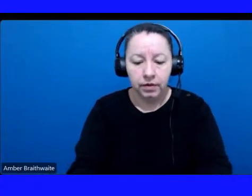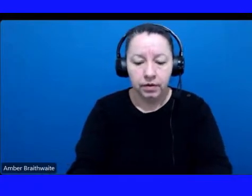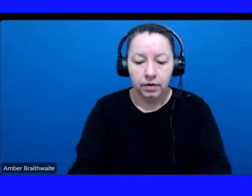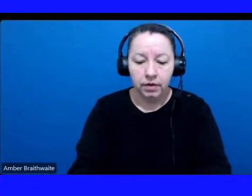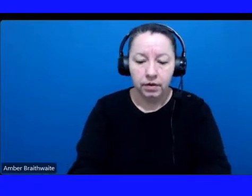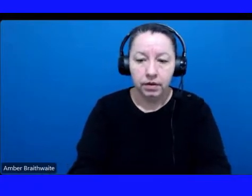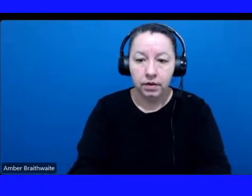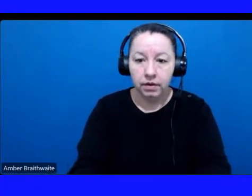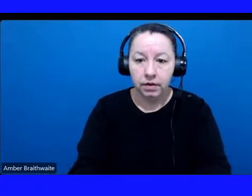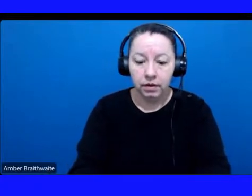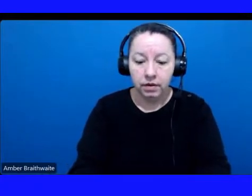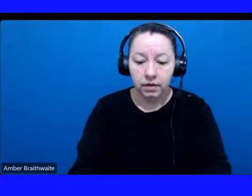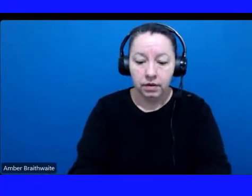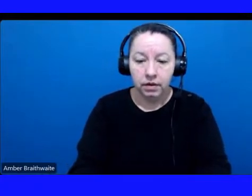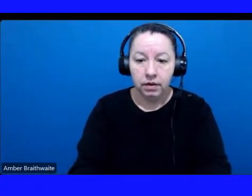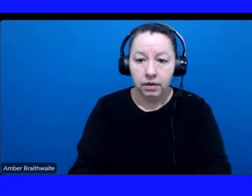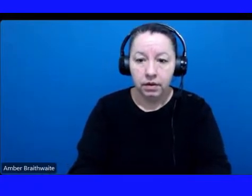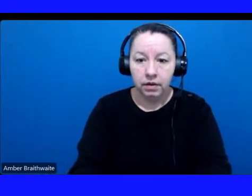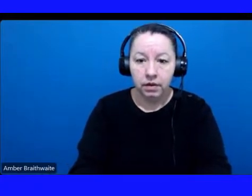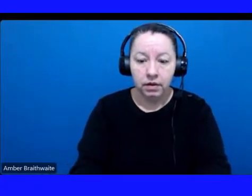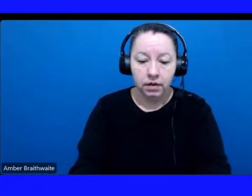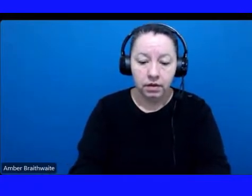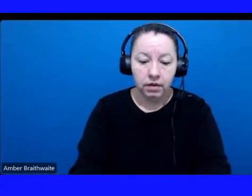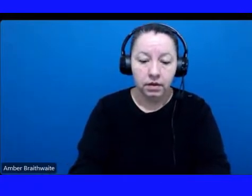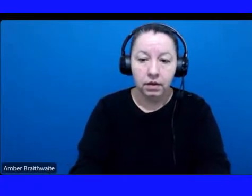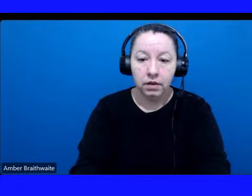younger, and particularly the younger